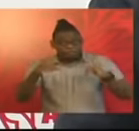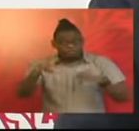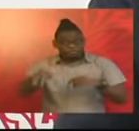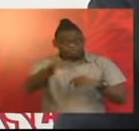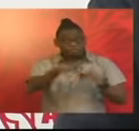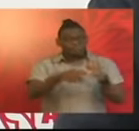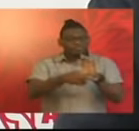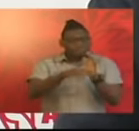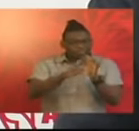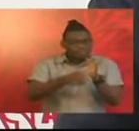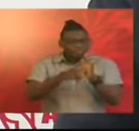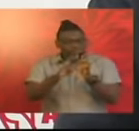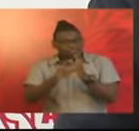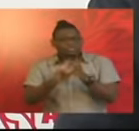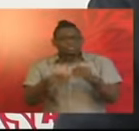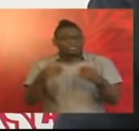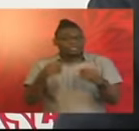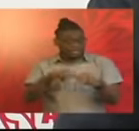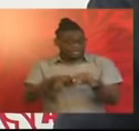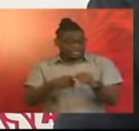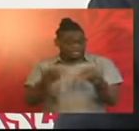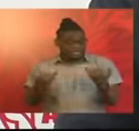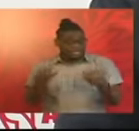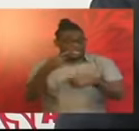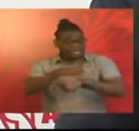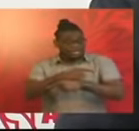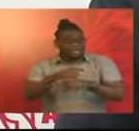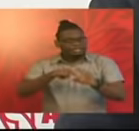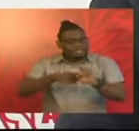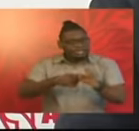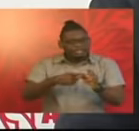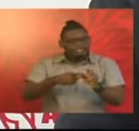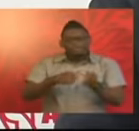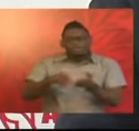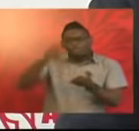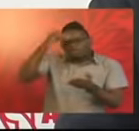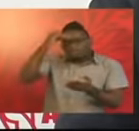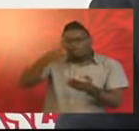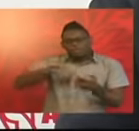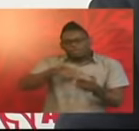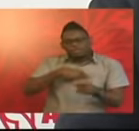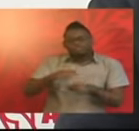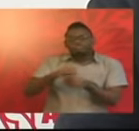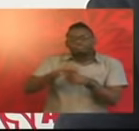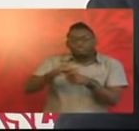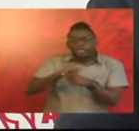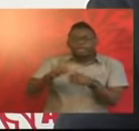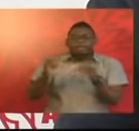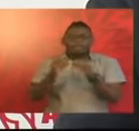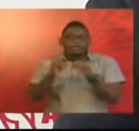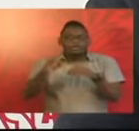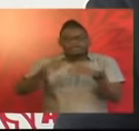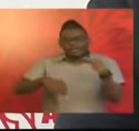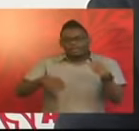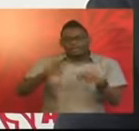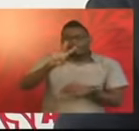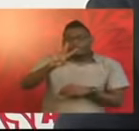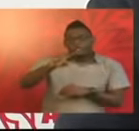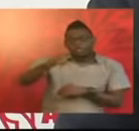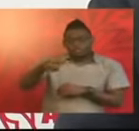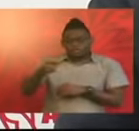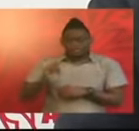today, and certainly as a refresher, we would have trained over 4,000 of our staff in boot camp, in